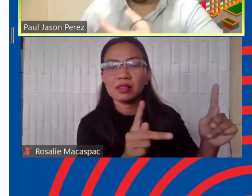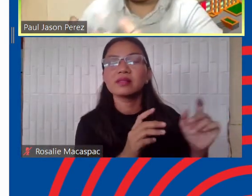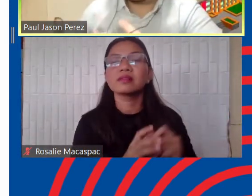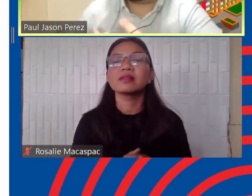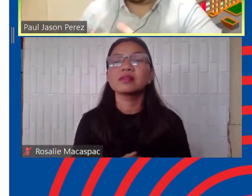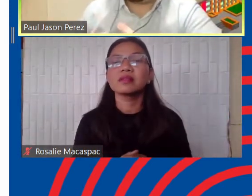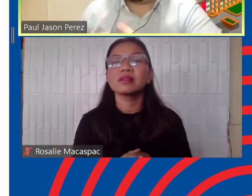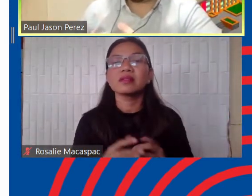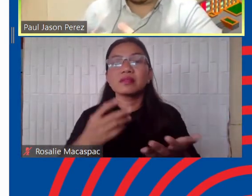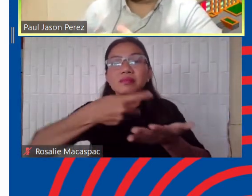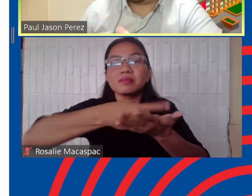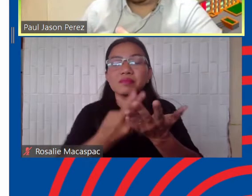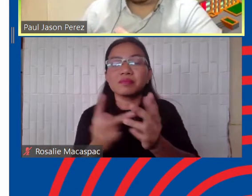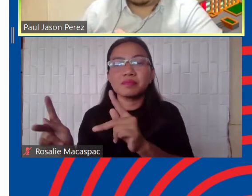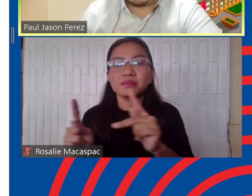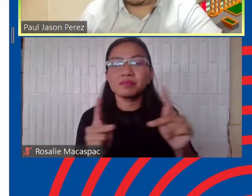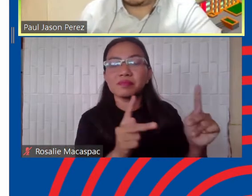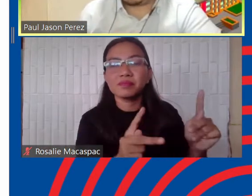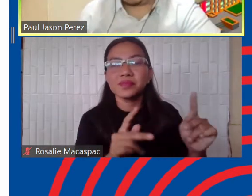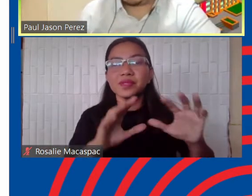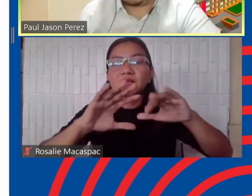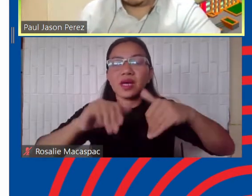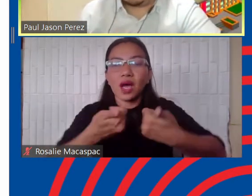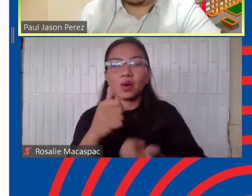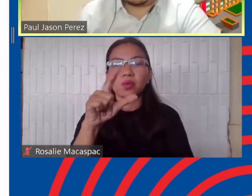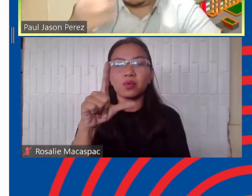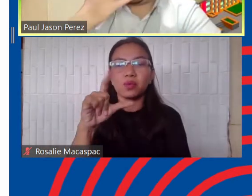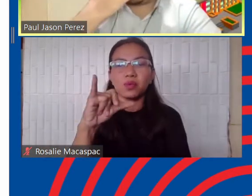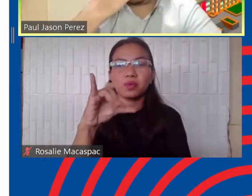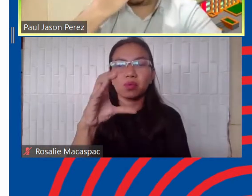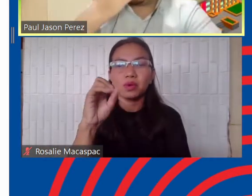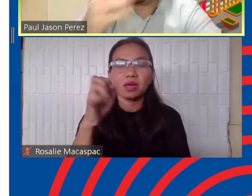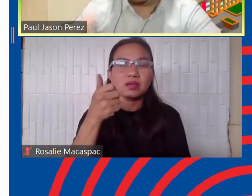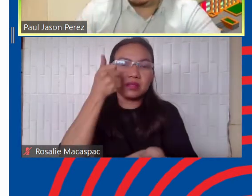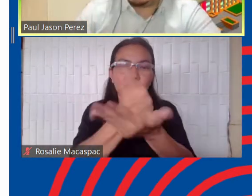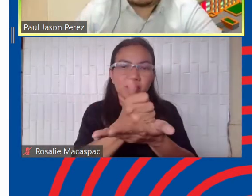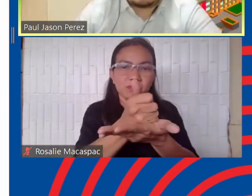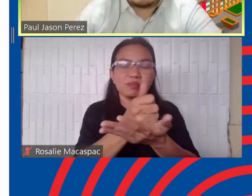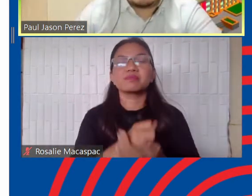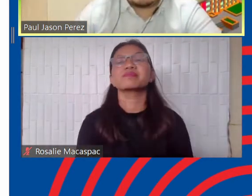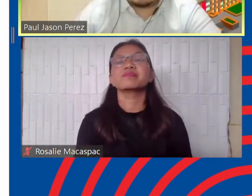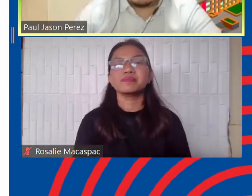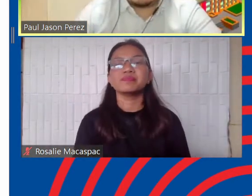And part of that plan is how are you going to license your data?